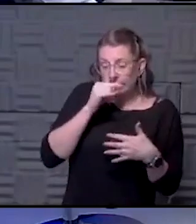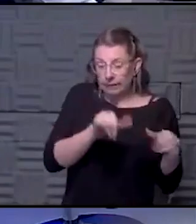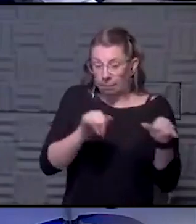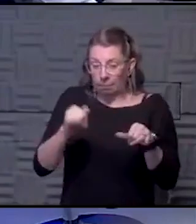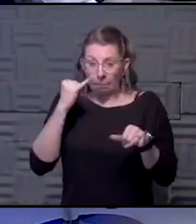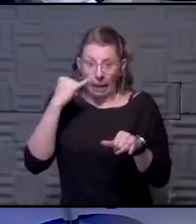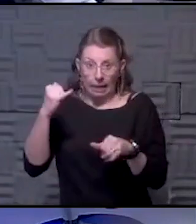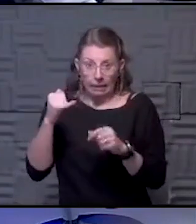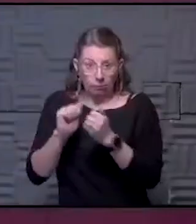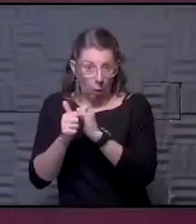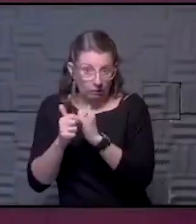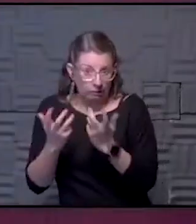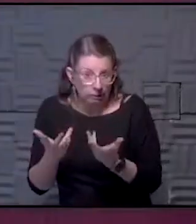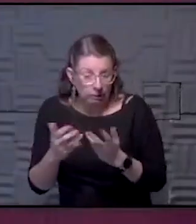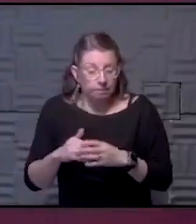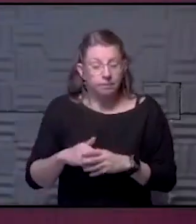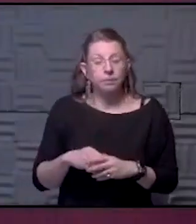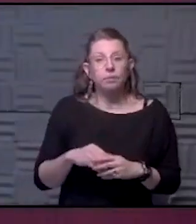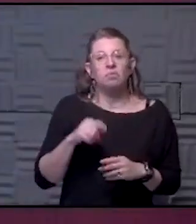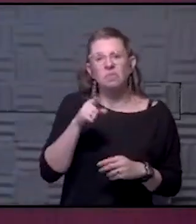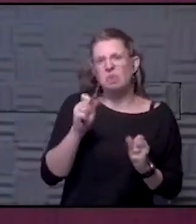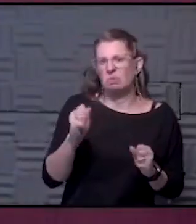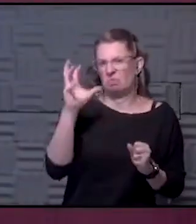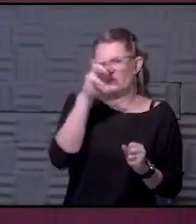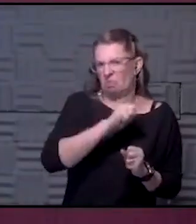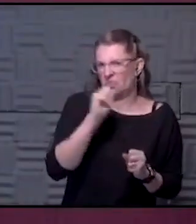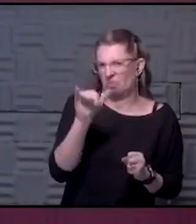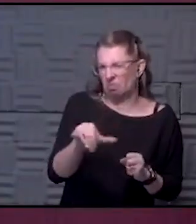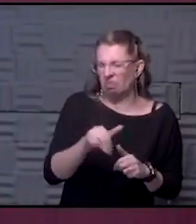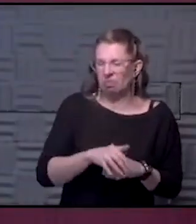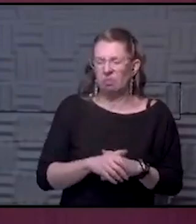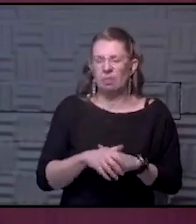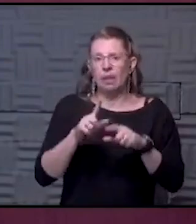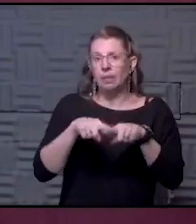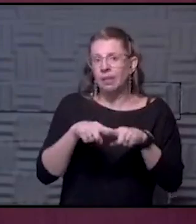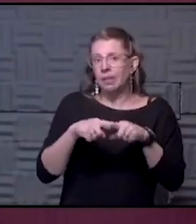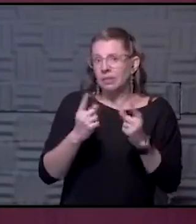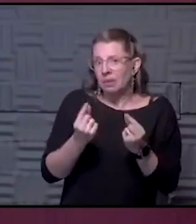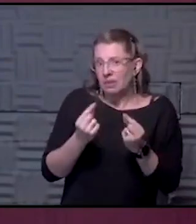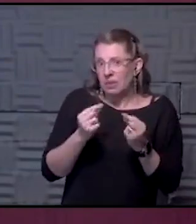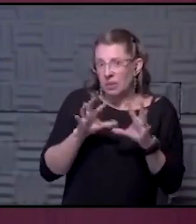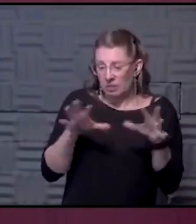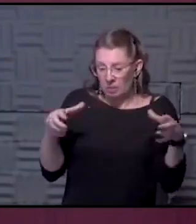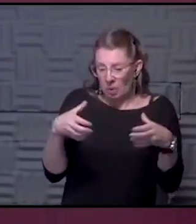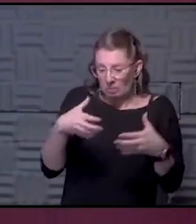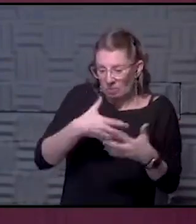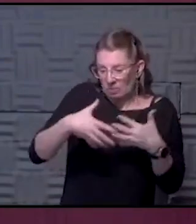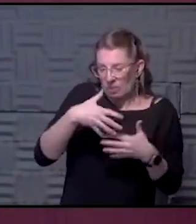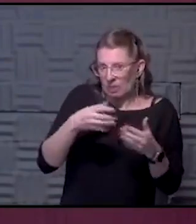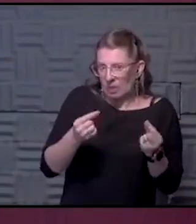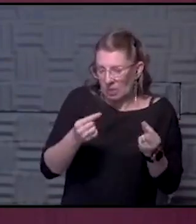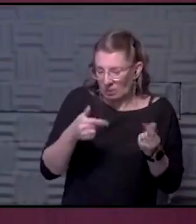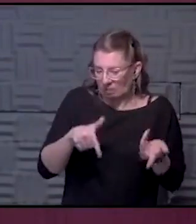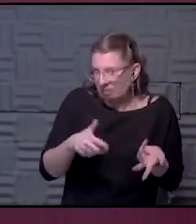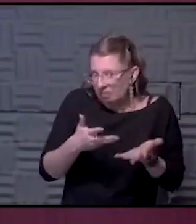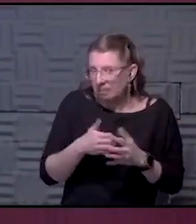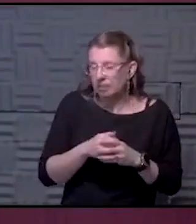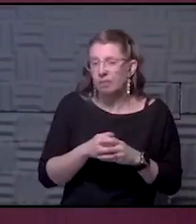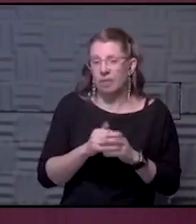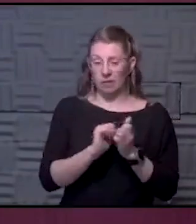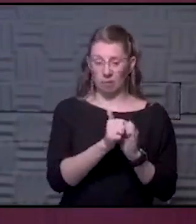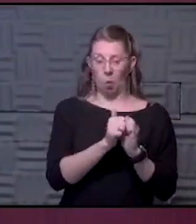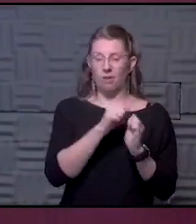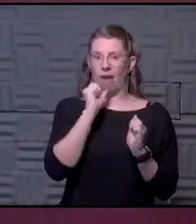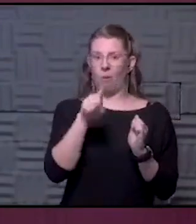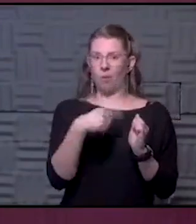sports? Well, you could assume that. Depends what they do in those small groups. Same thing, like we say, sports is not